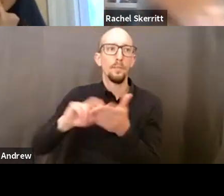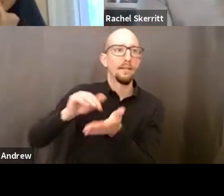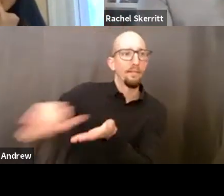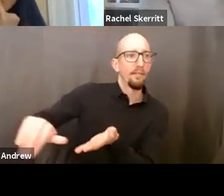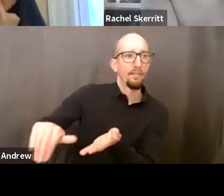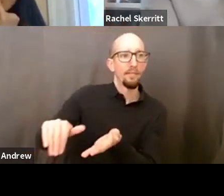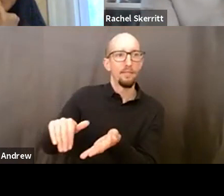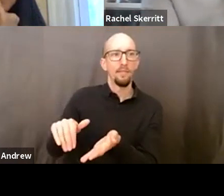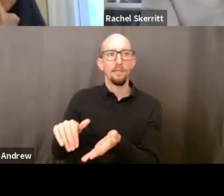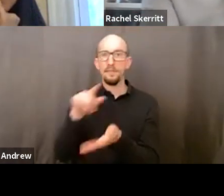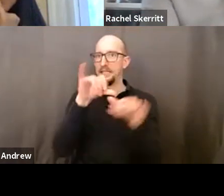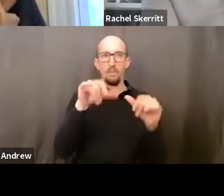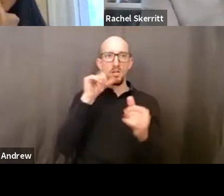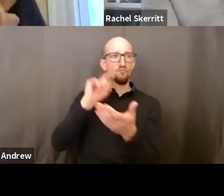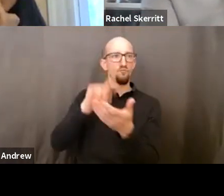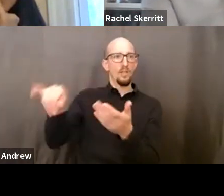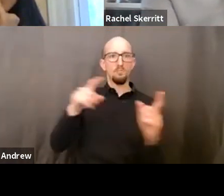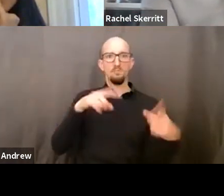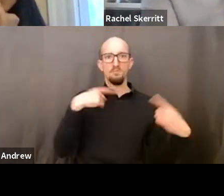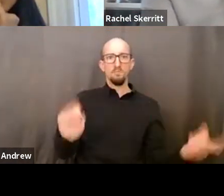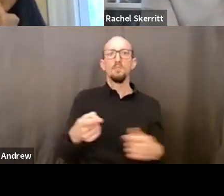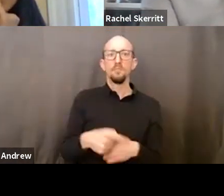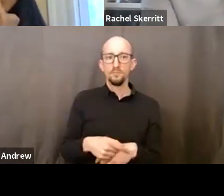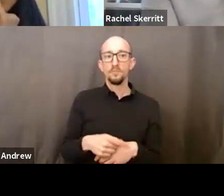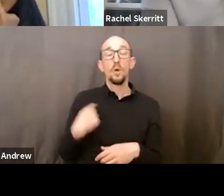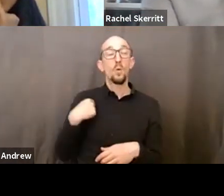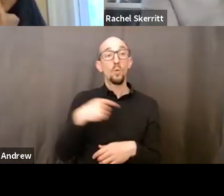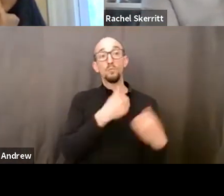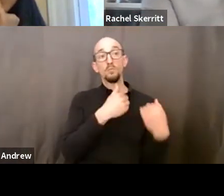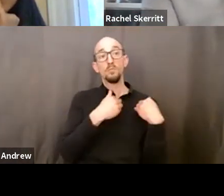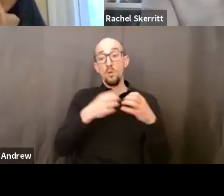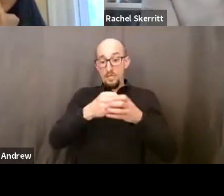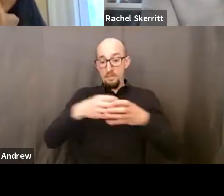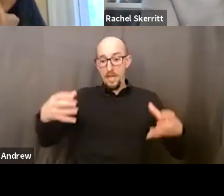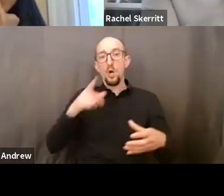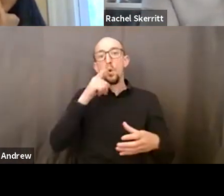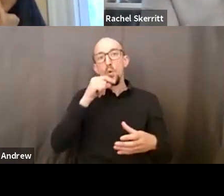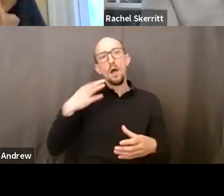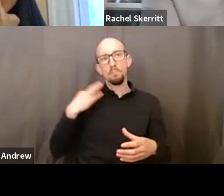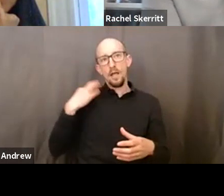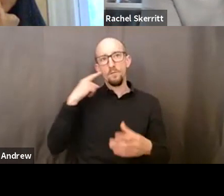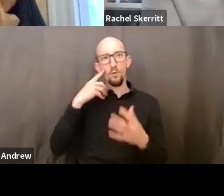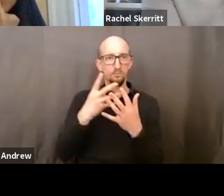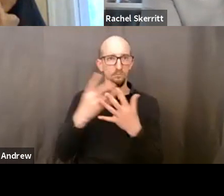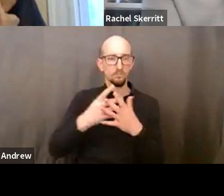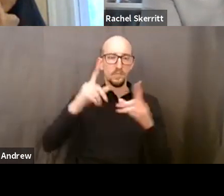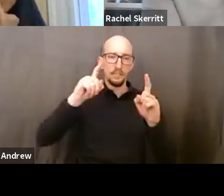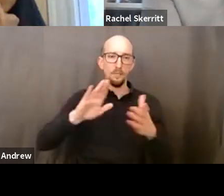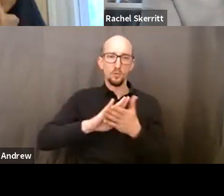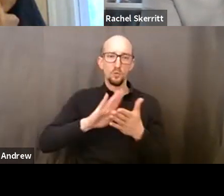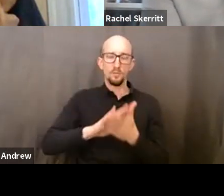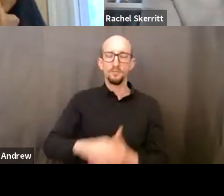We were charged with expanding the applicant pool. We did that. We were charged with